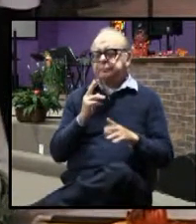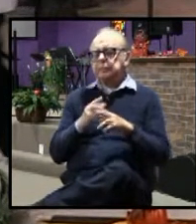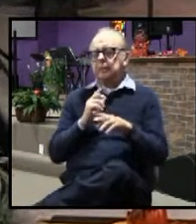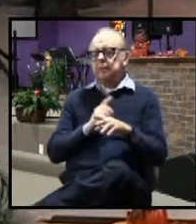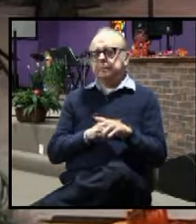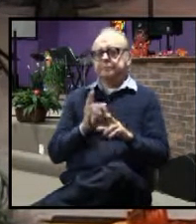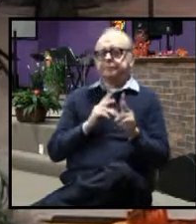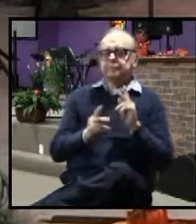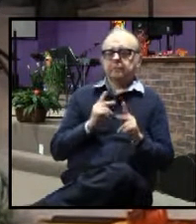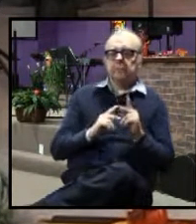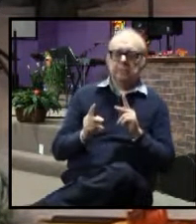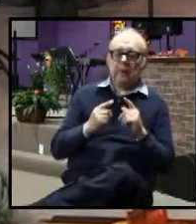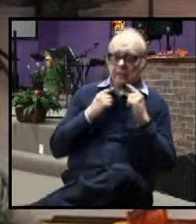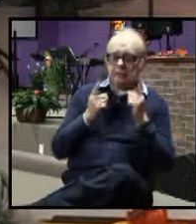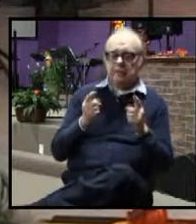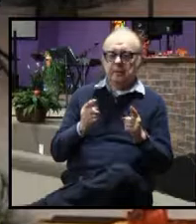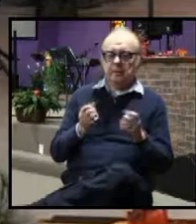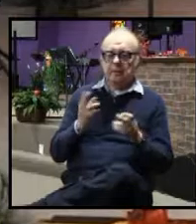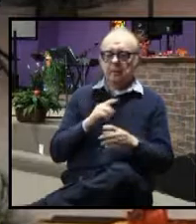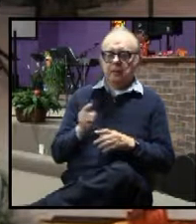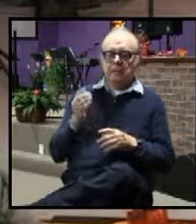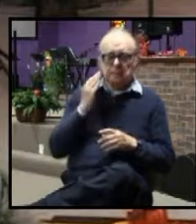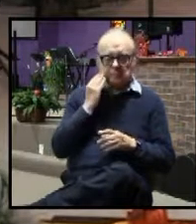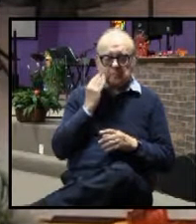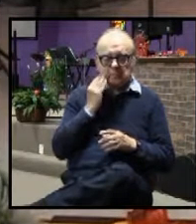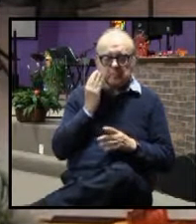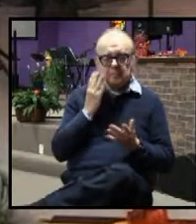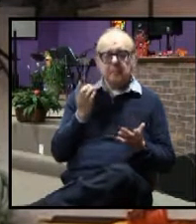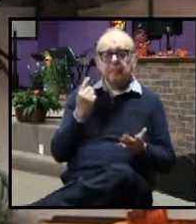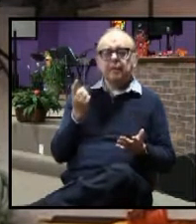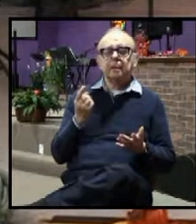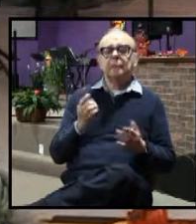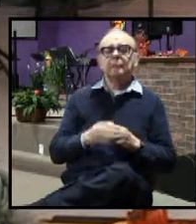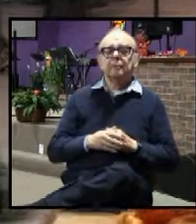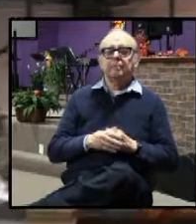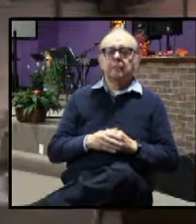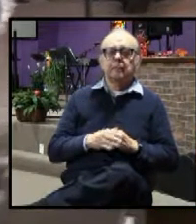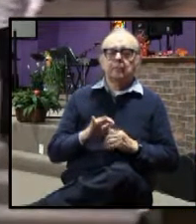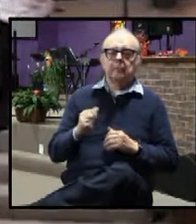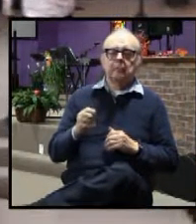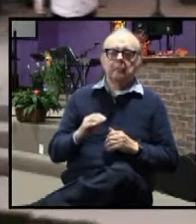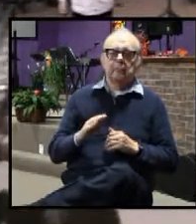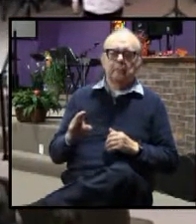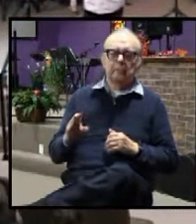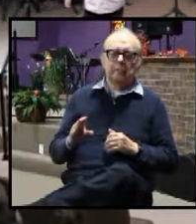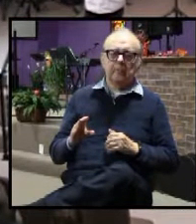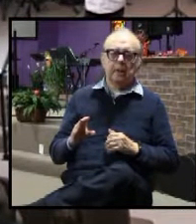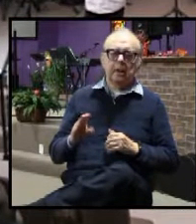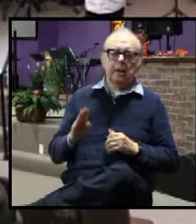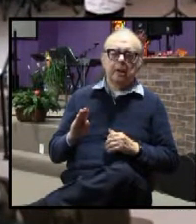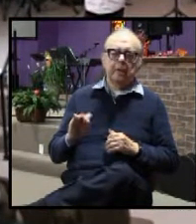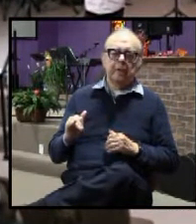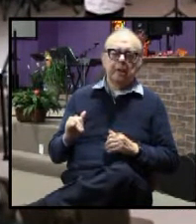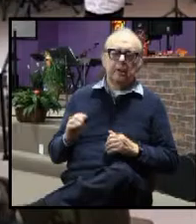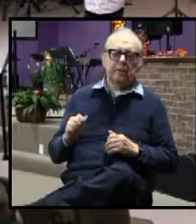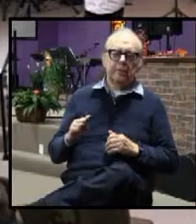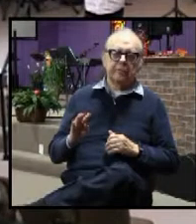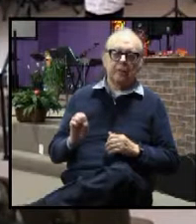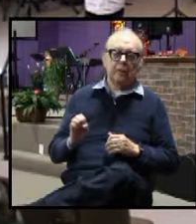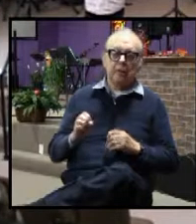about this for just a minute. People that are very successful. How many of y'all think that Jay-Z and Beyonce